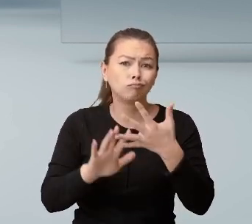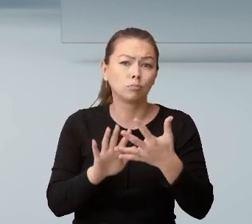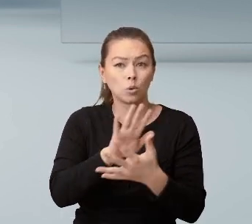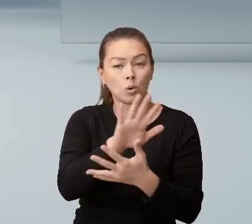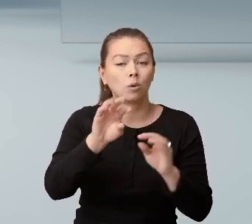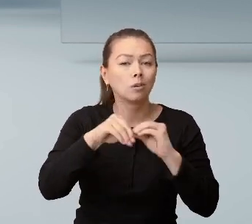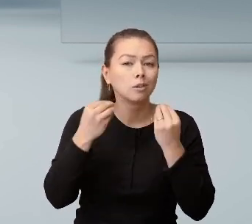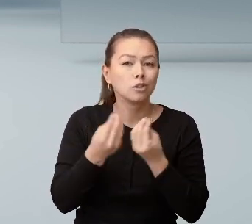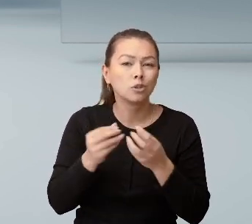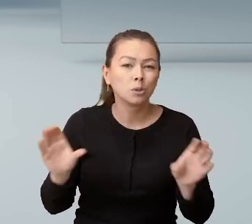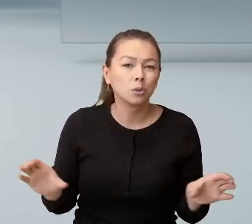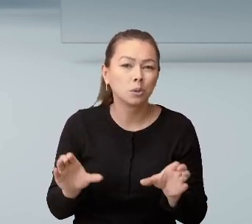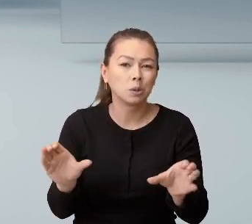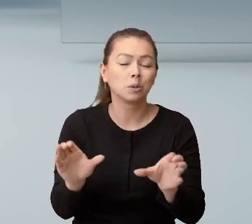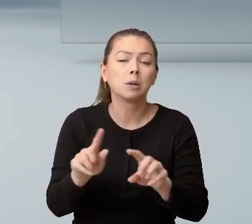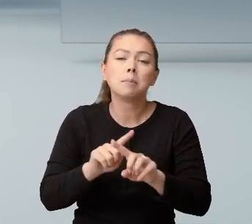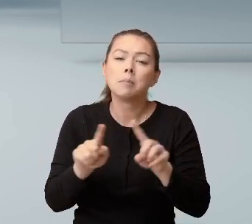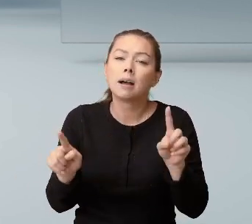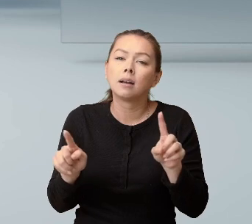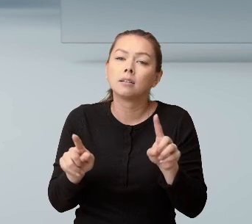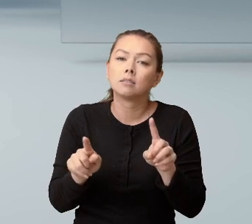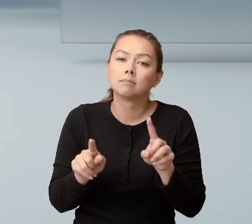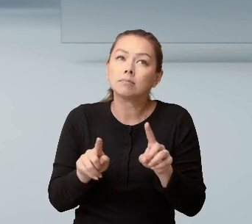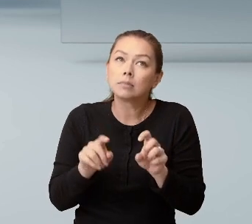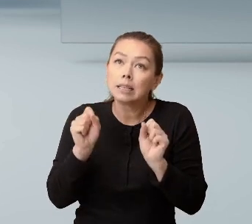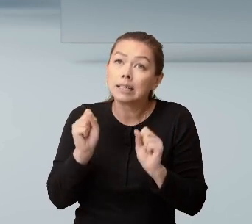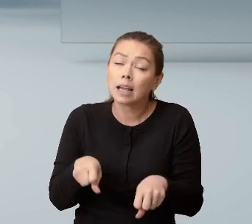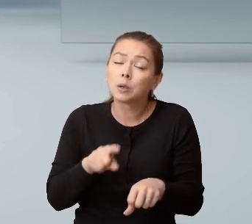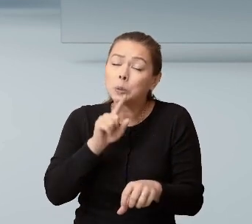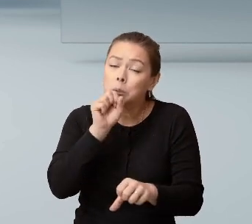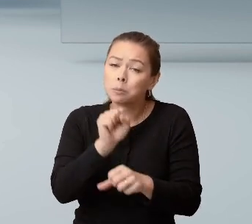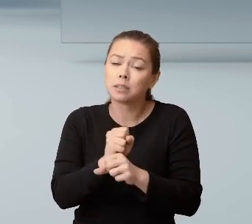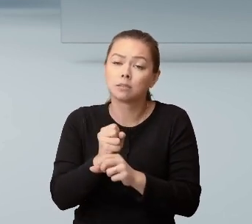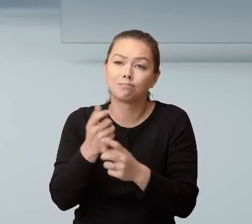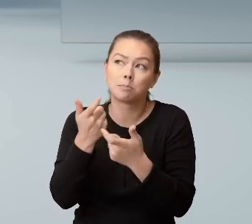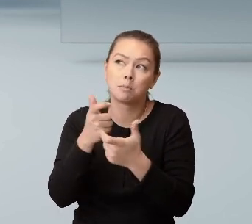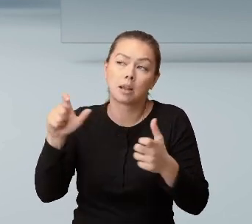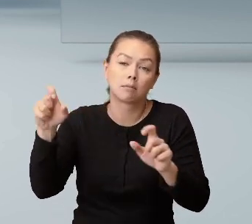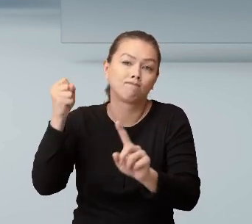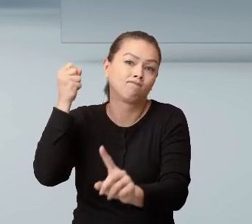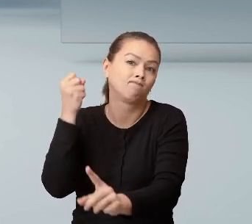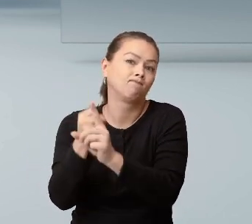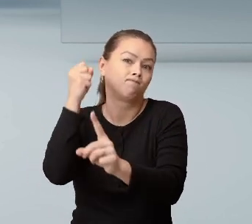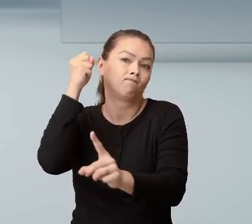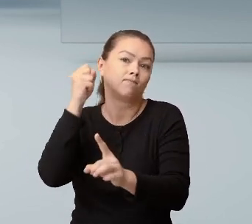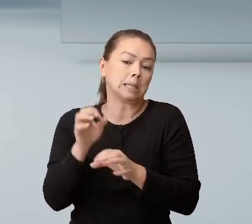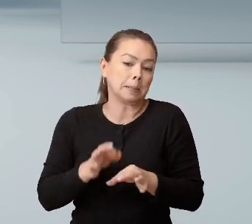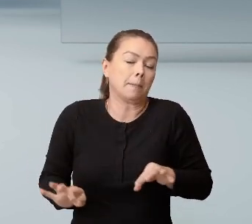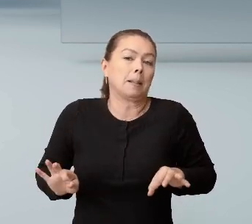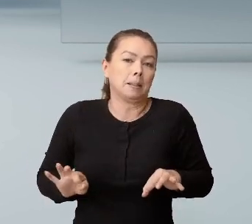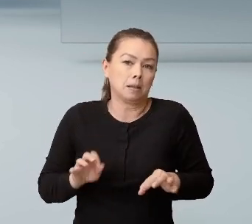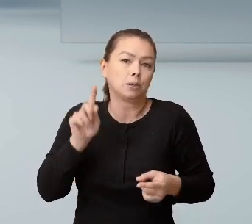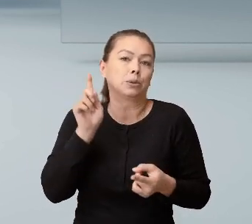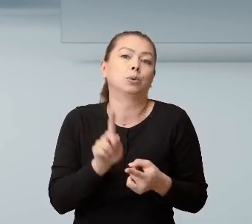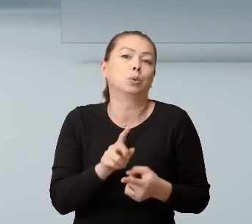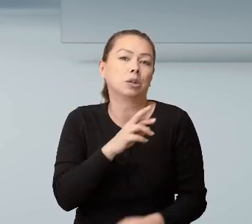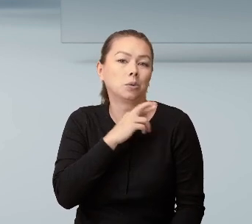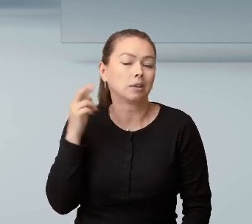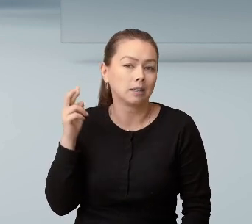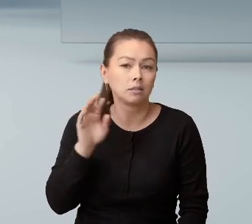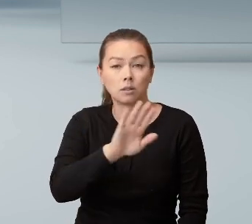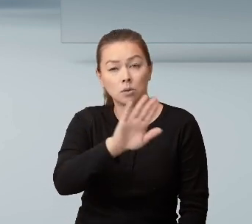your organization does, but in some very simple ways can have a really big impact and reduce your risk